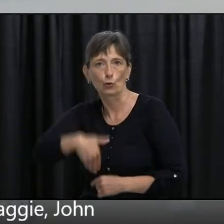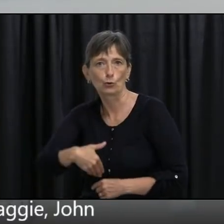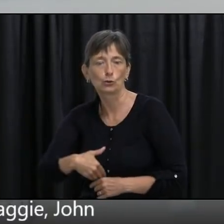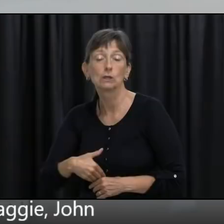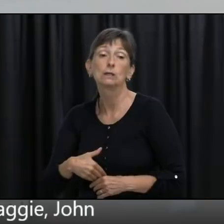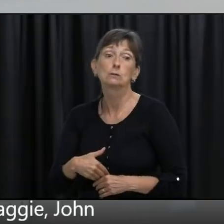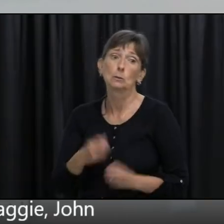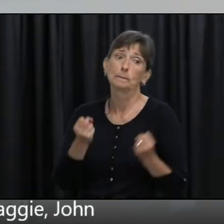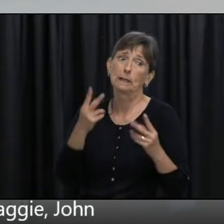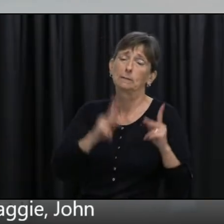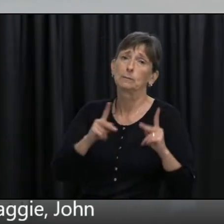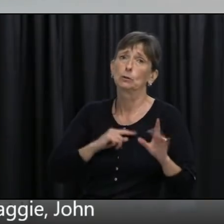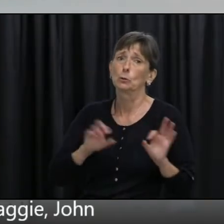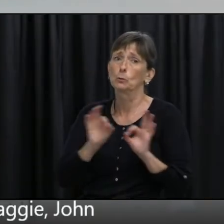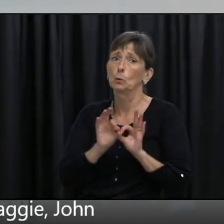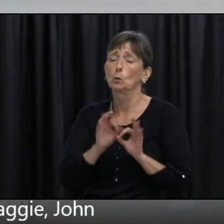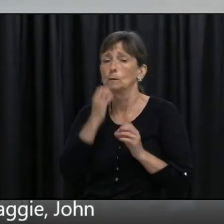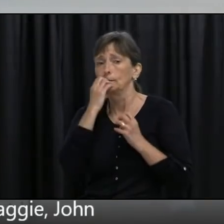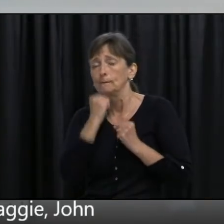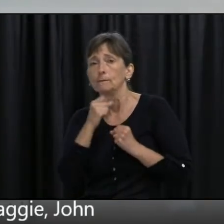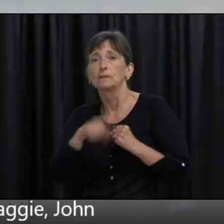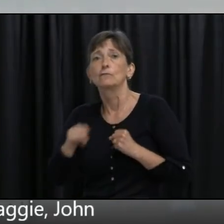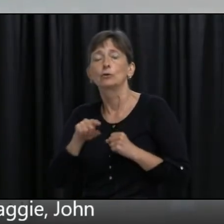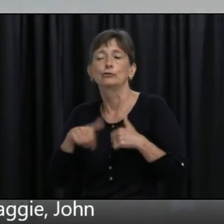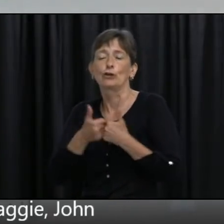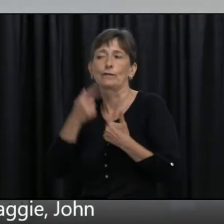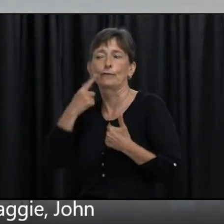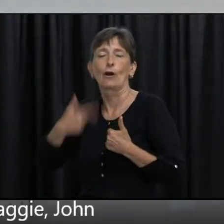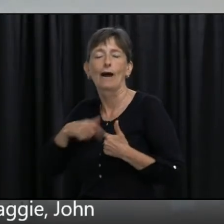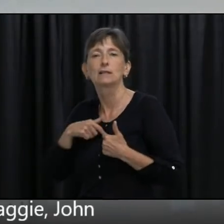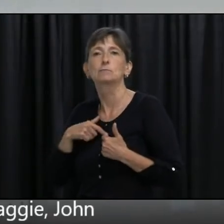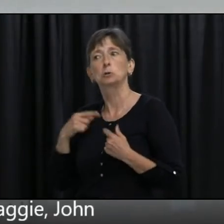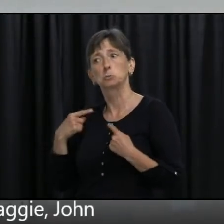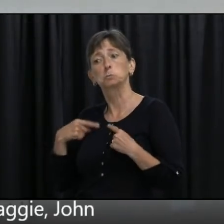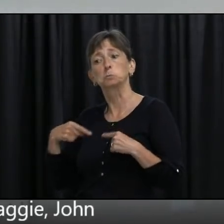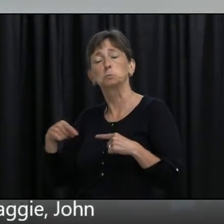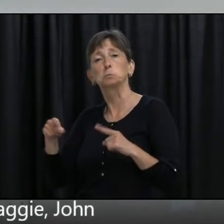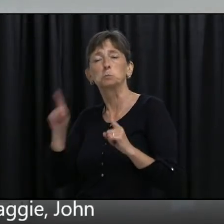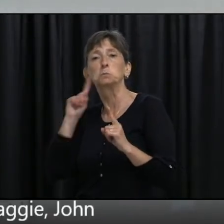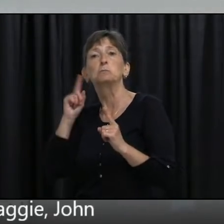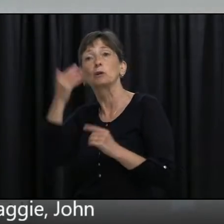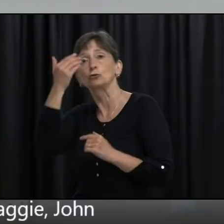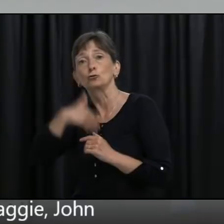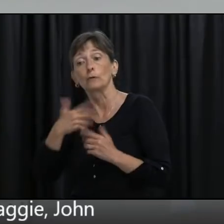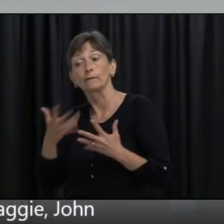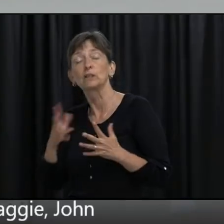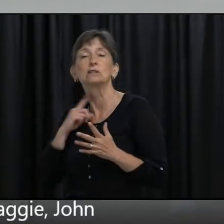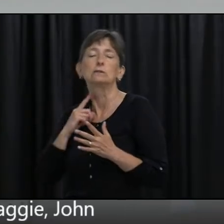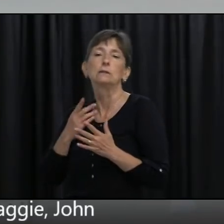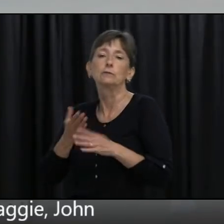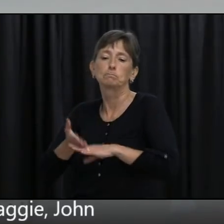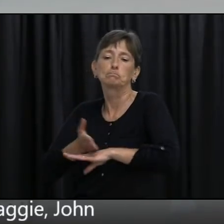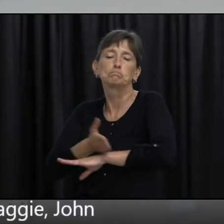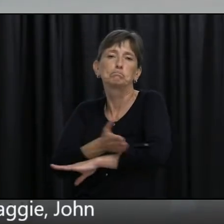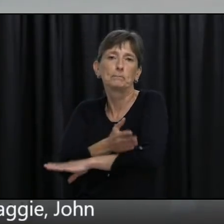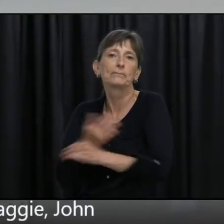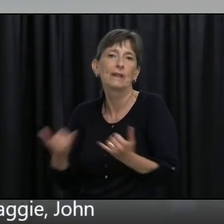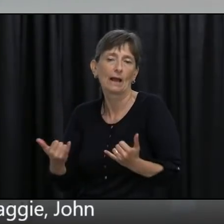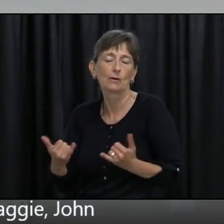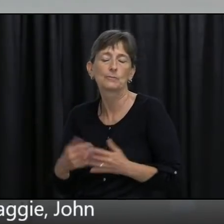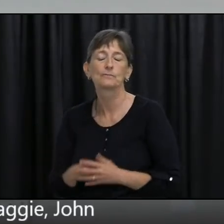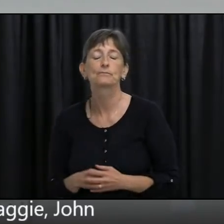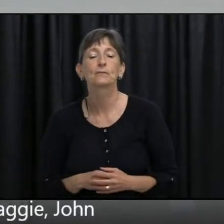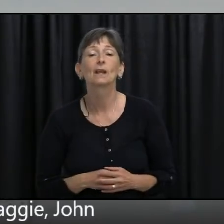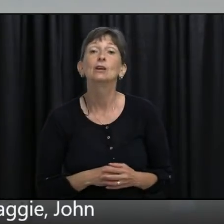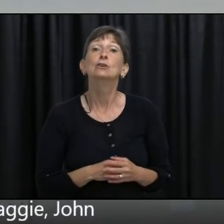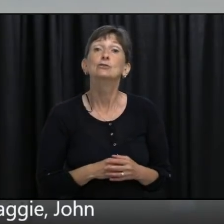and a source of some significant challenge to the healthcare system for people whose strokes complete. So again, just to round out on the